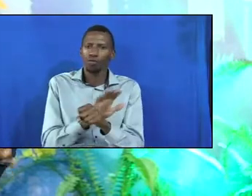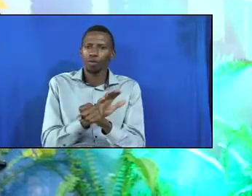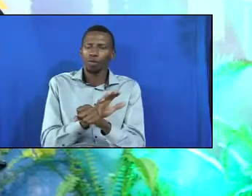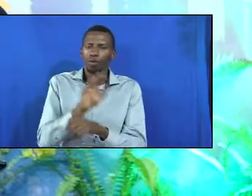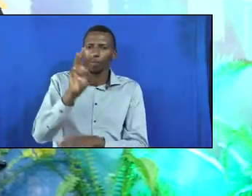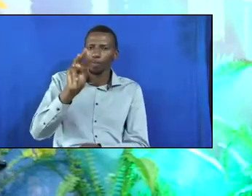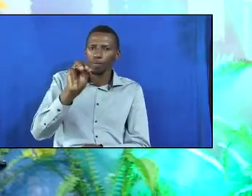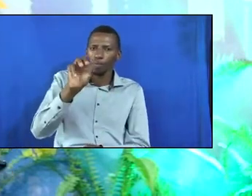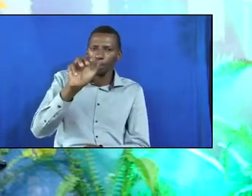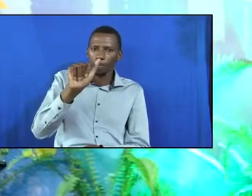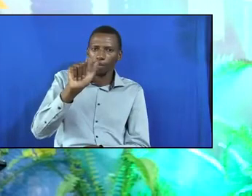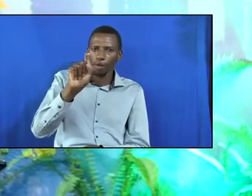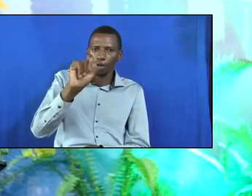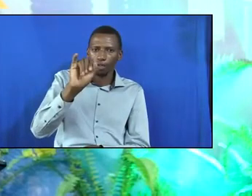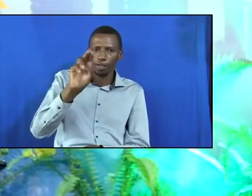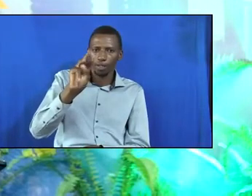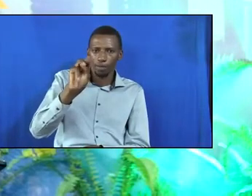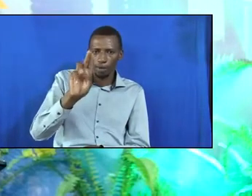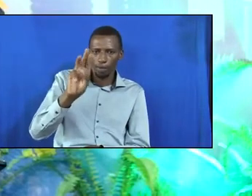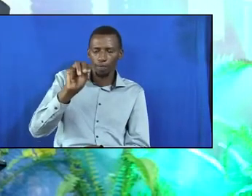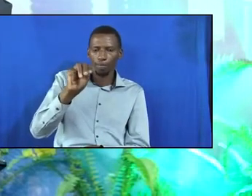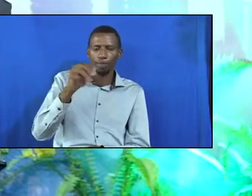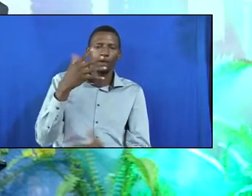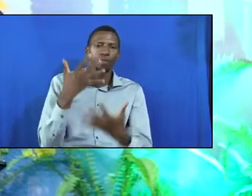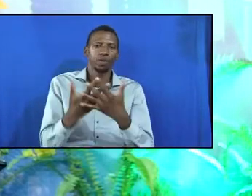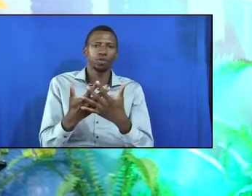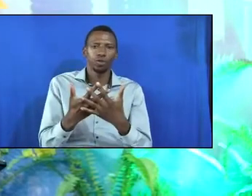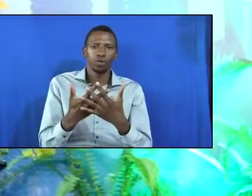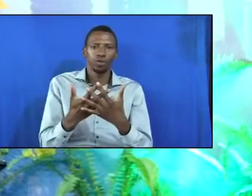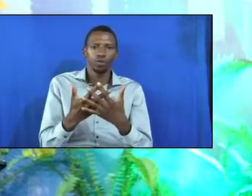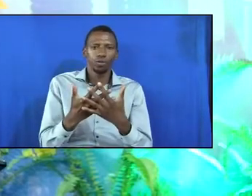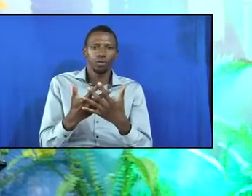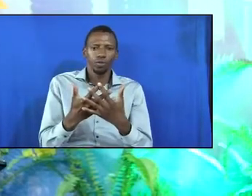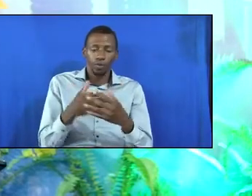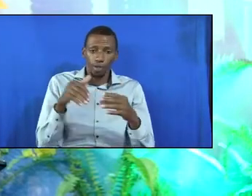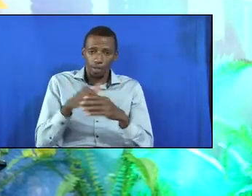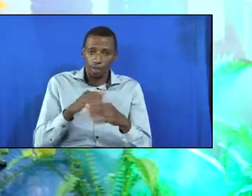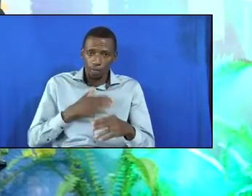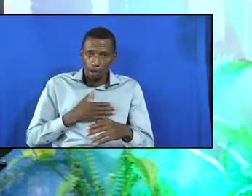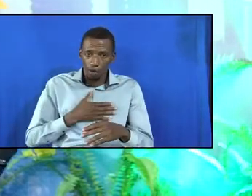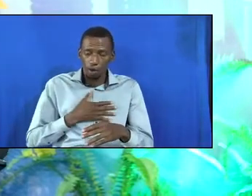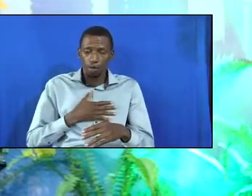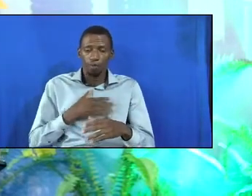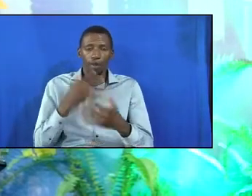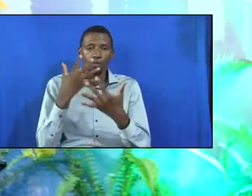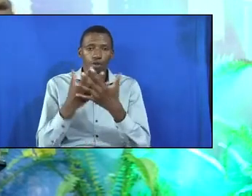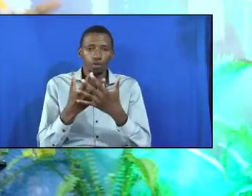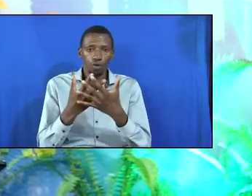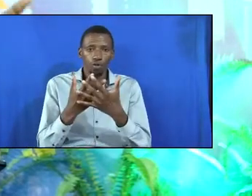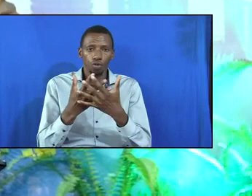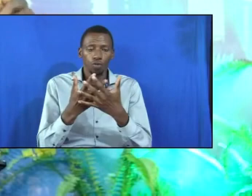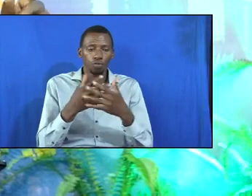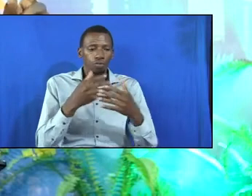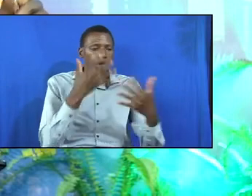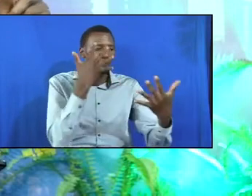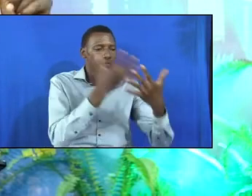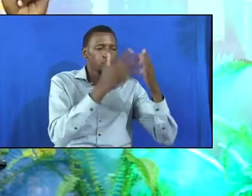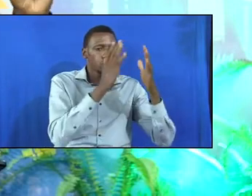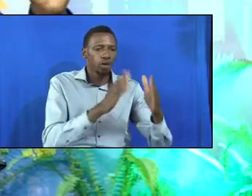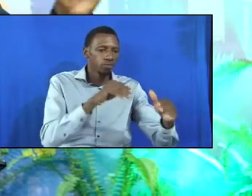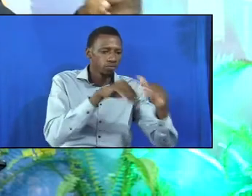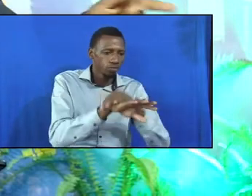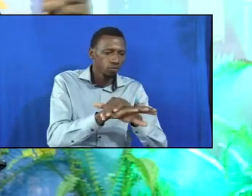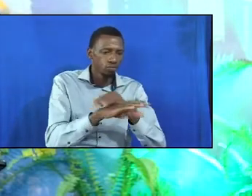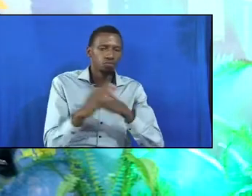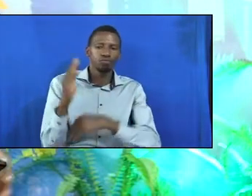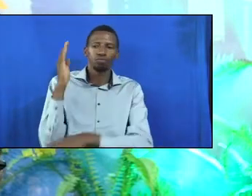prison. Because even in our maximum prisons, the soldiers are outside, the prisoners are inside. But for this one here,